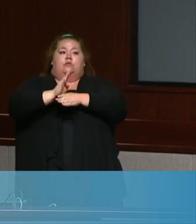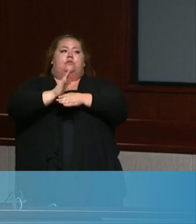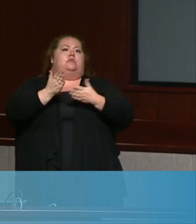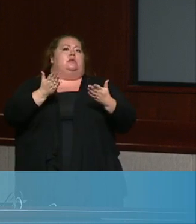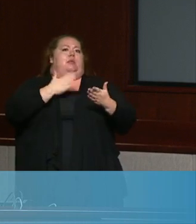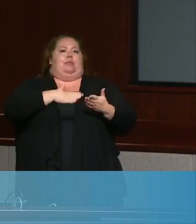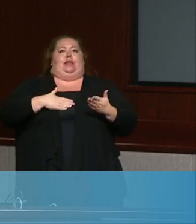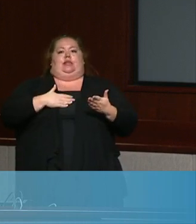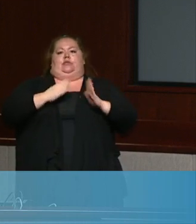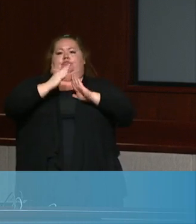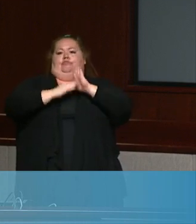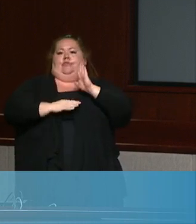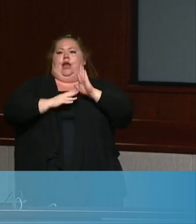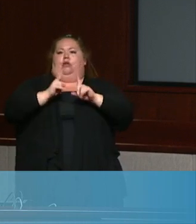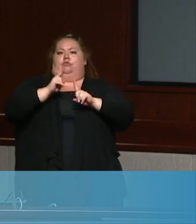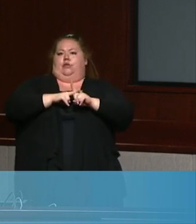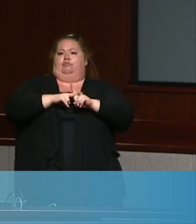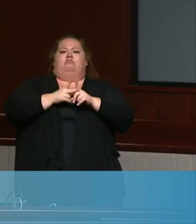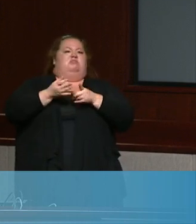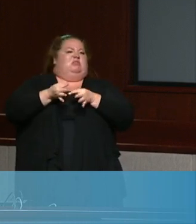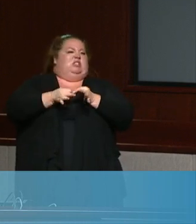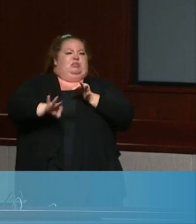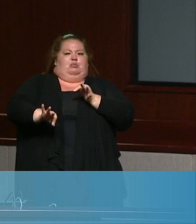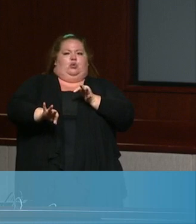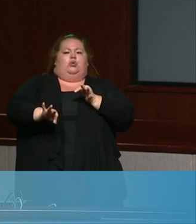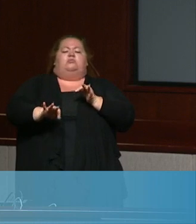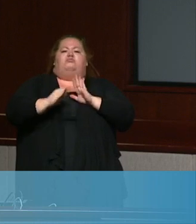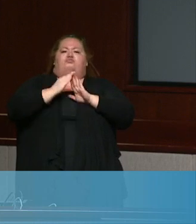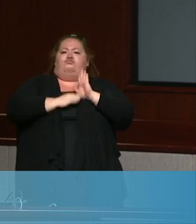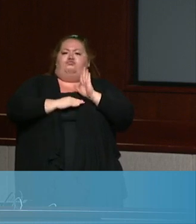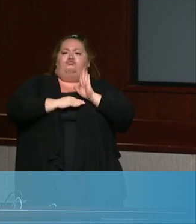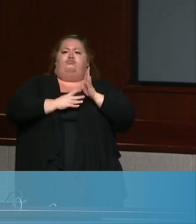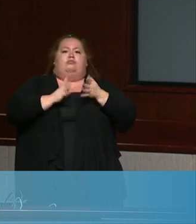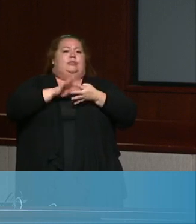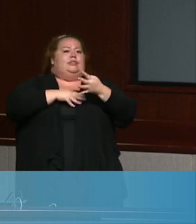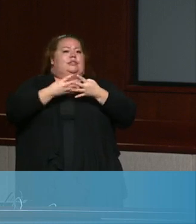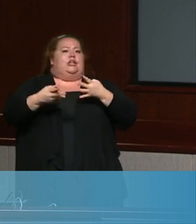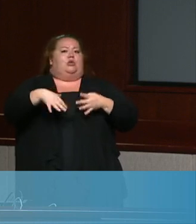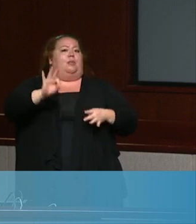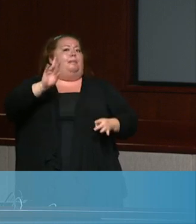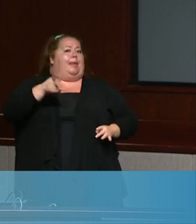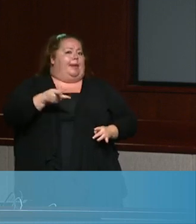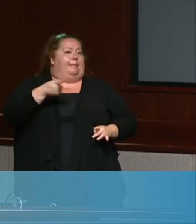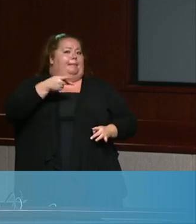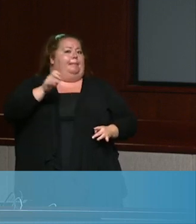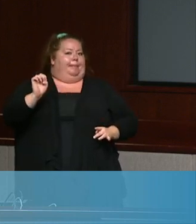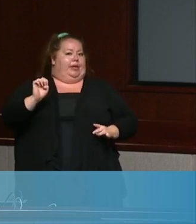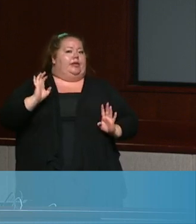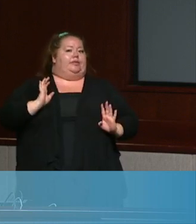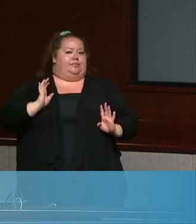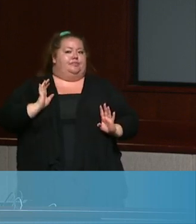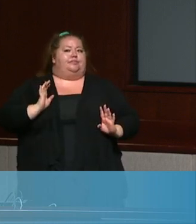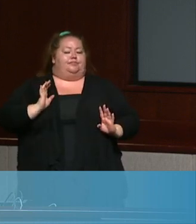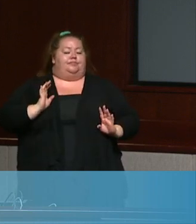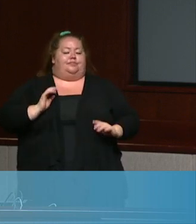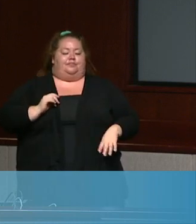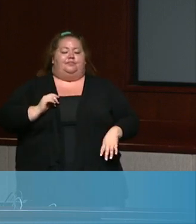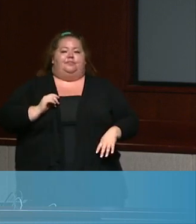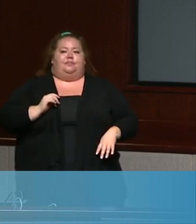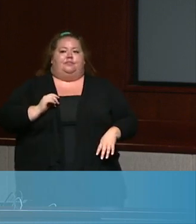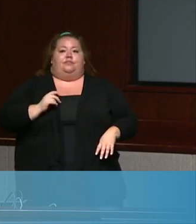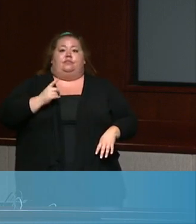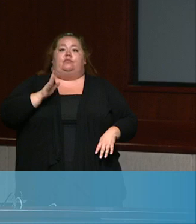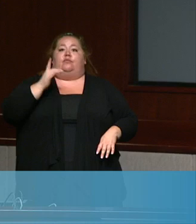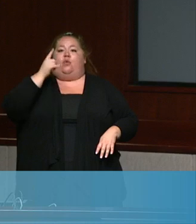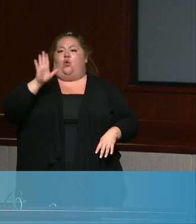out a simple application and schedule your pickup of these supplies of PPE for